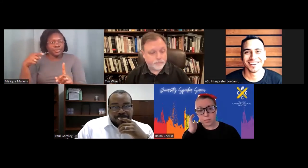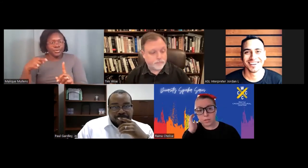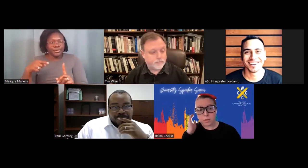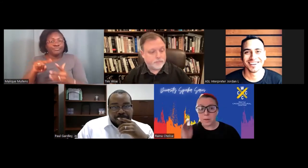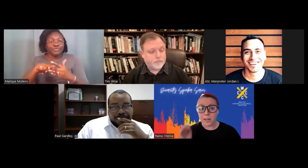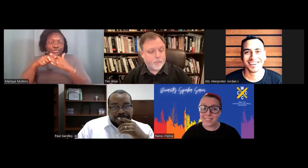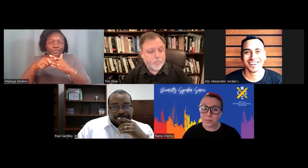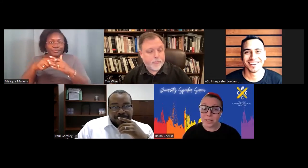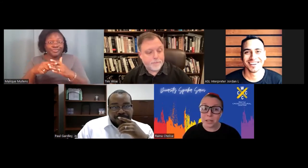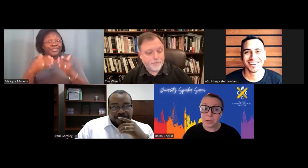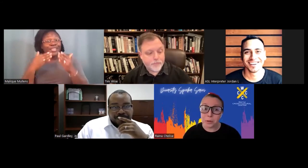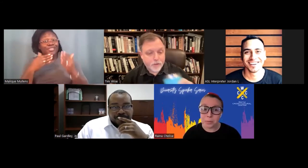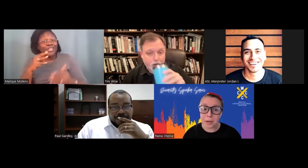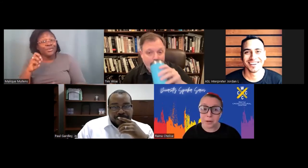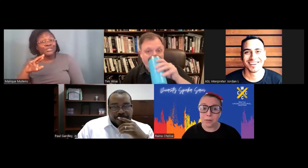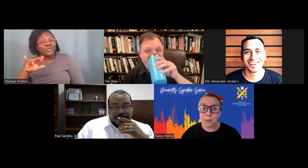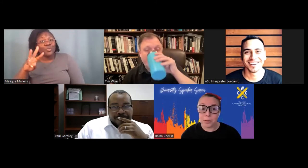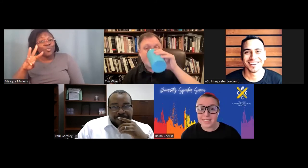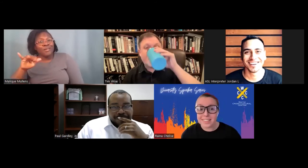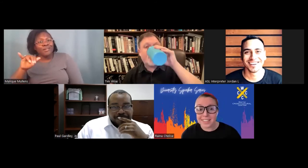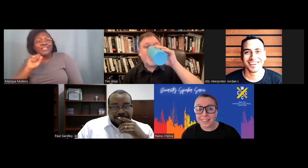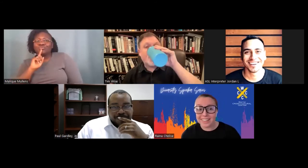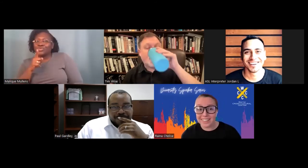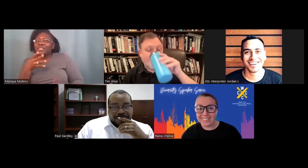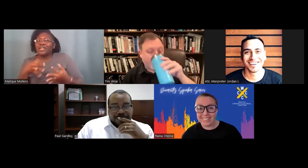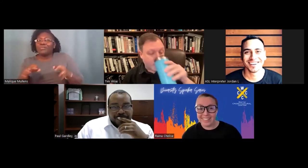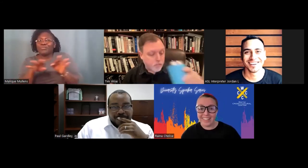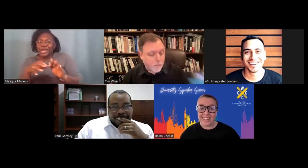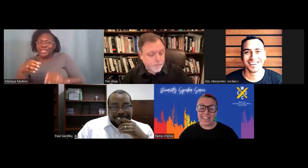Thank you, Mr. Wise. Really important, powerful points